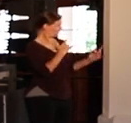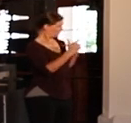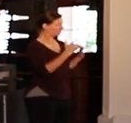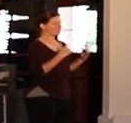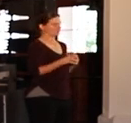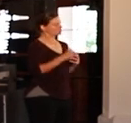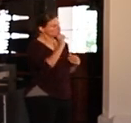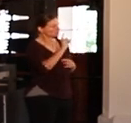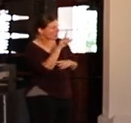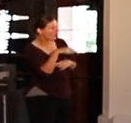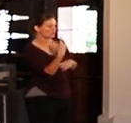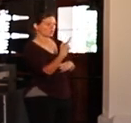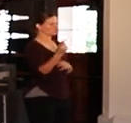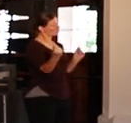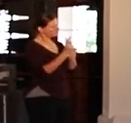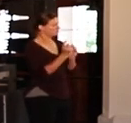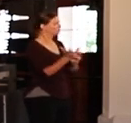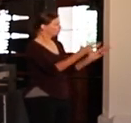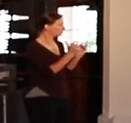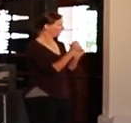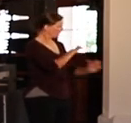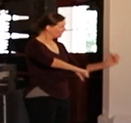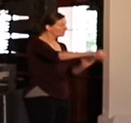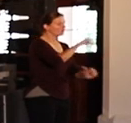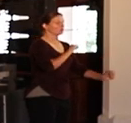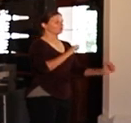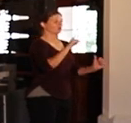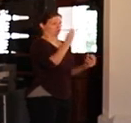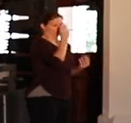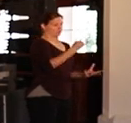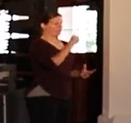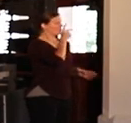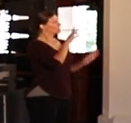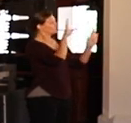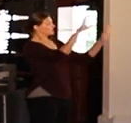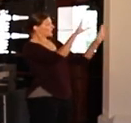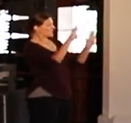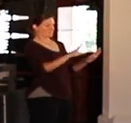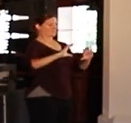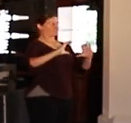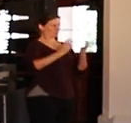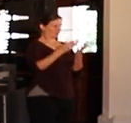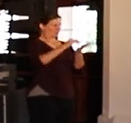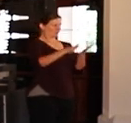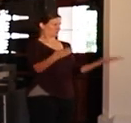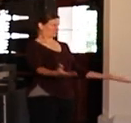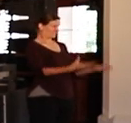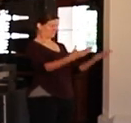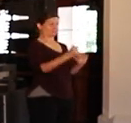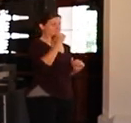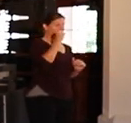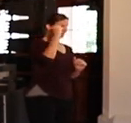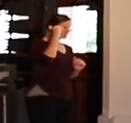as well. Feel free to talk to them. I have to say, there's an amazing group of Scotties here.